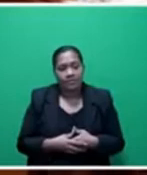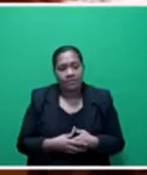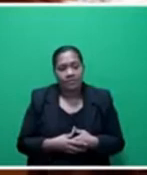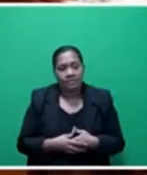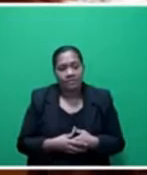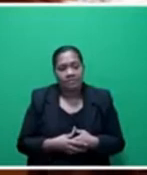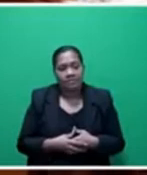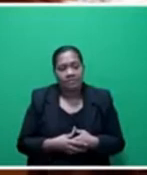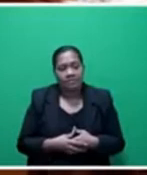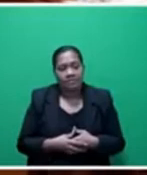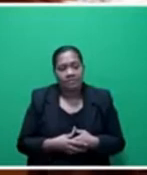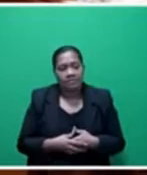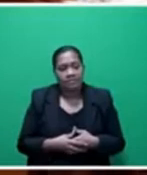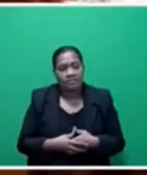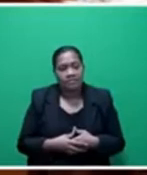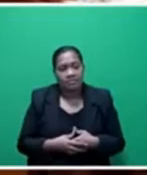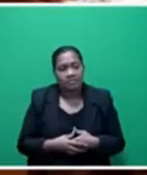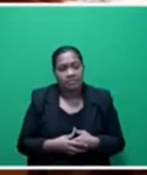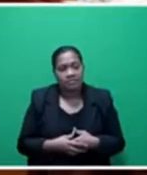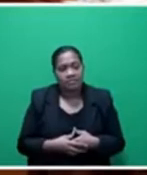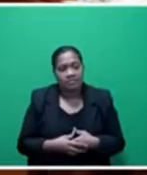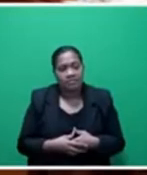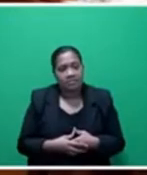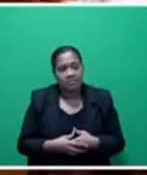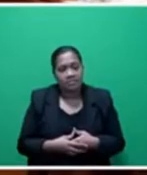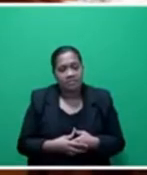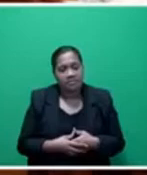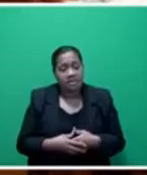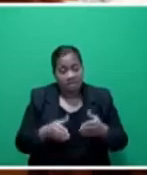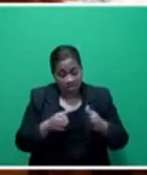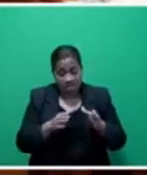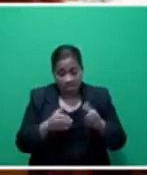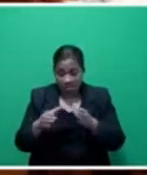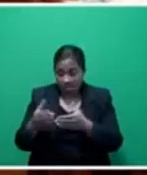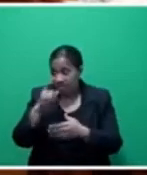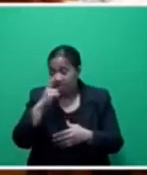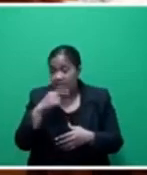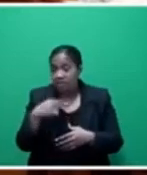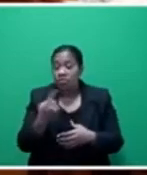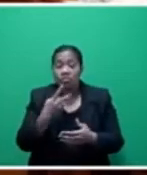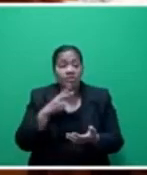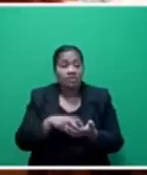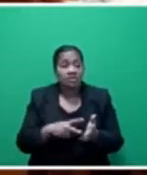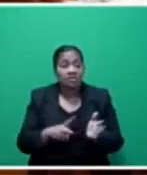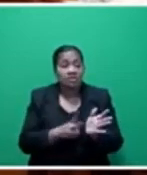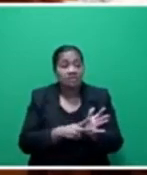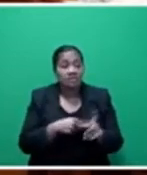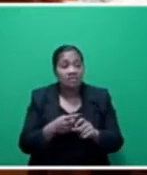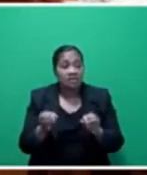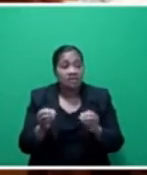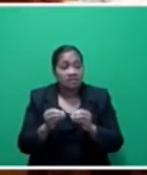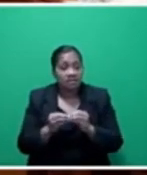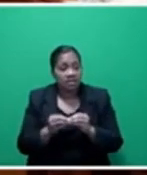AG, Honourable Prime Minister. This category of people who are registered in the VKB help